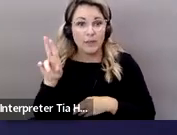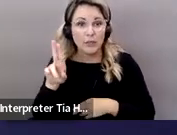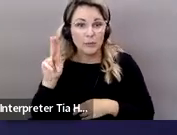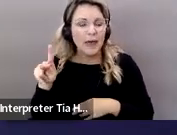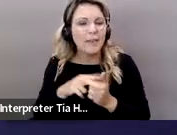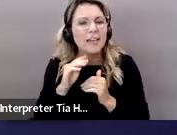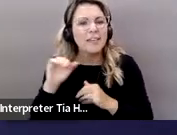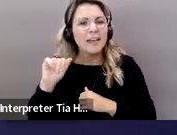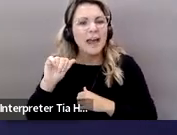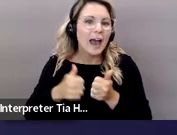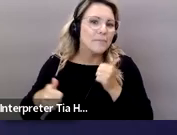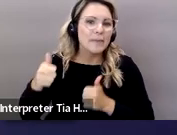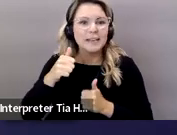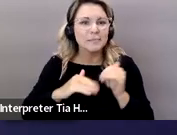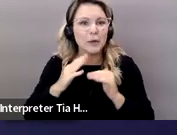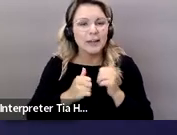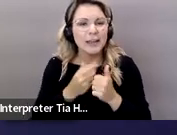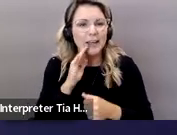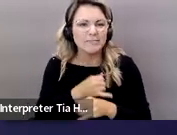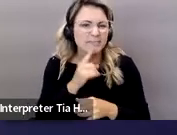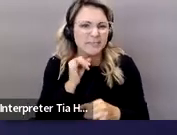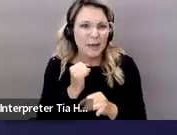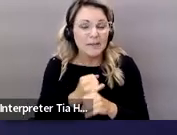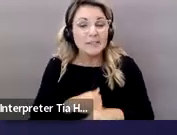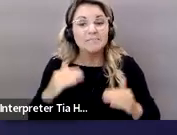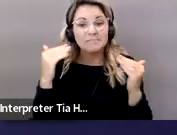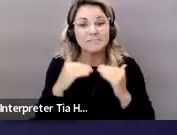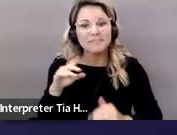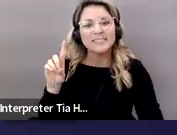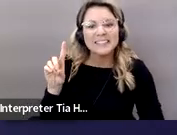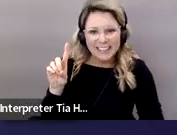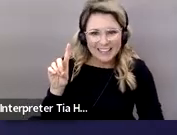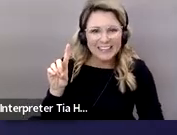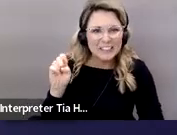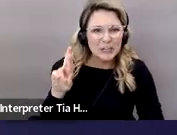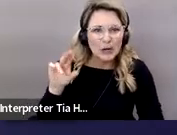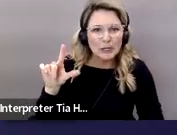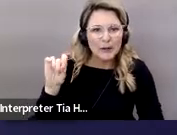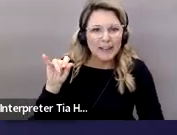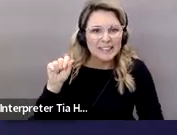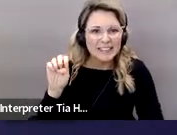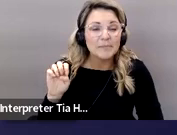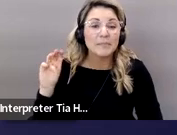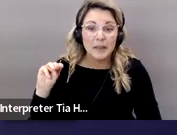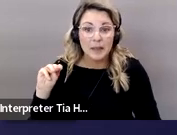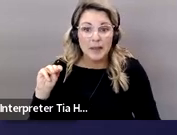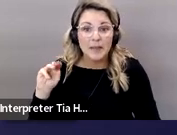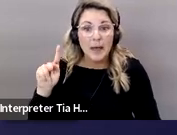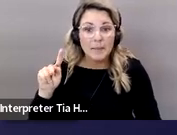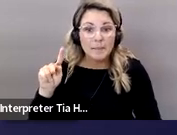Excellent. And the estimable Dr. Leslie, please. Thanks, Dr. Romo. So my name is Michael Leslie. I am